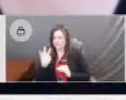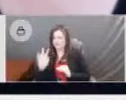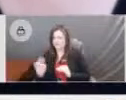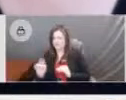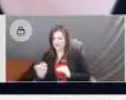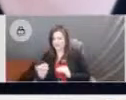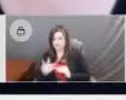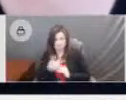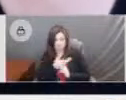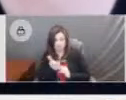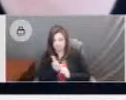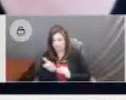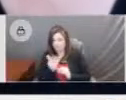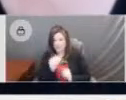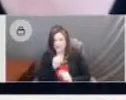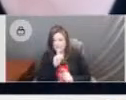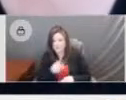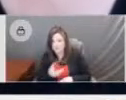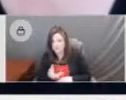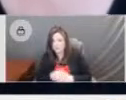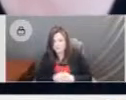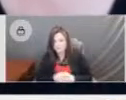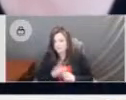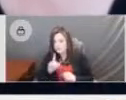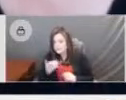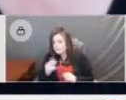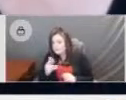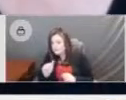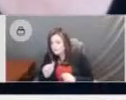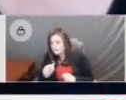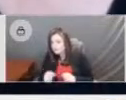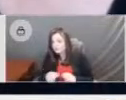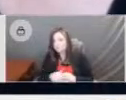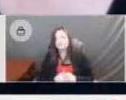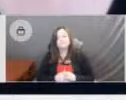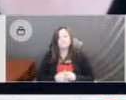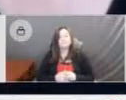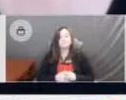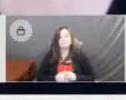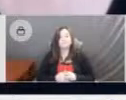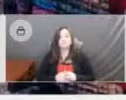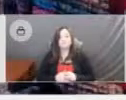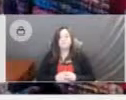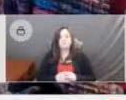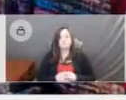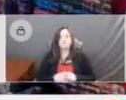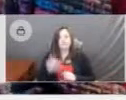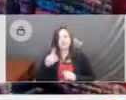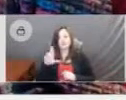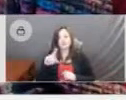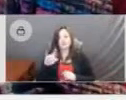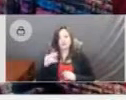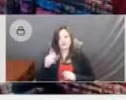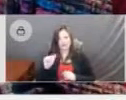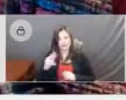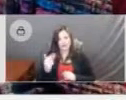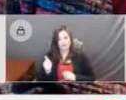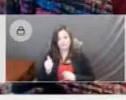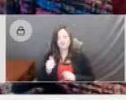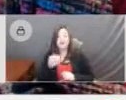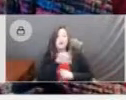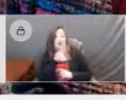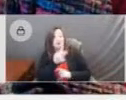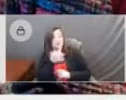of you can answer that if you're able to. But Dr. Dillahay, go ahead. Okay. So the Arkansas Department of Health is